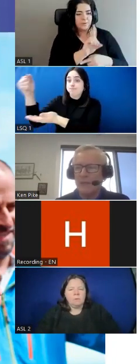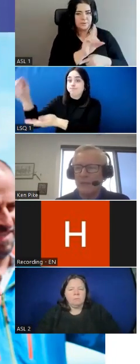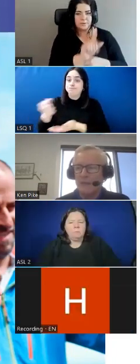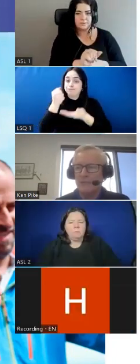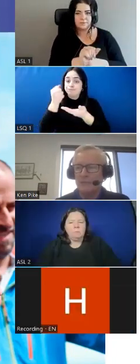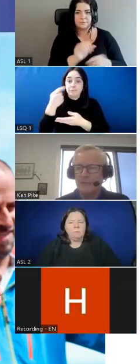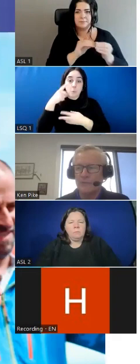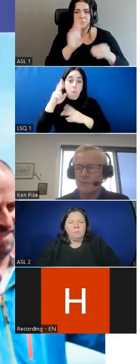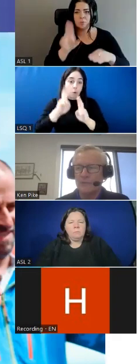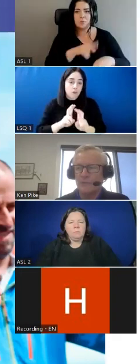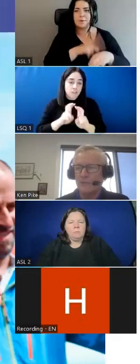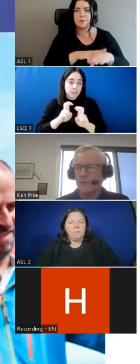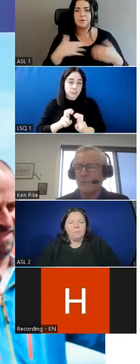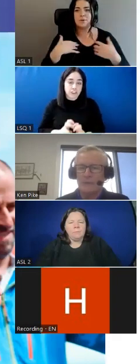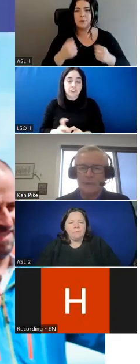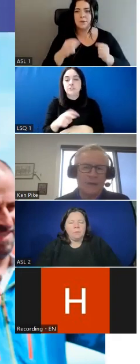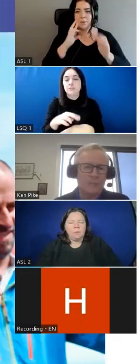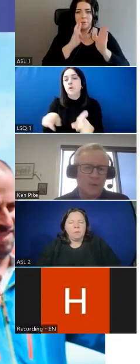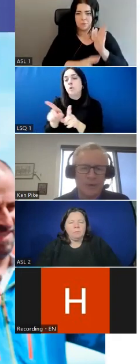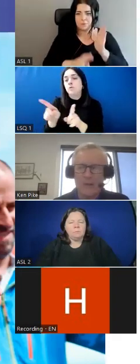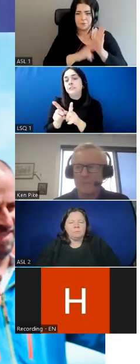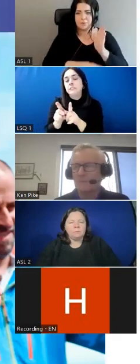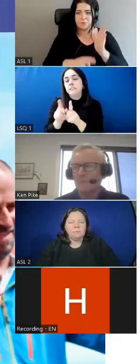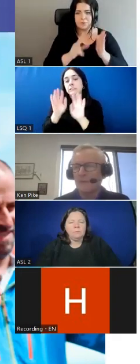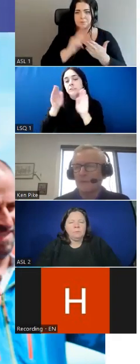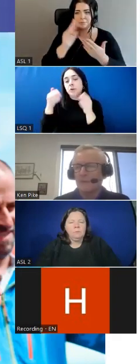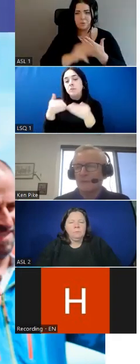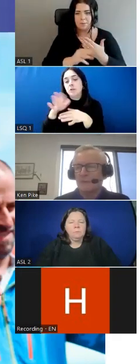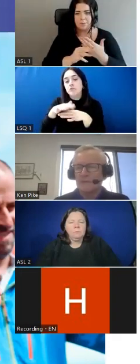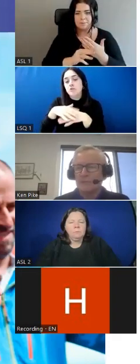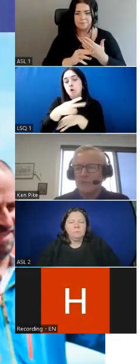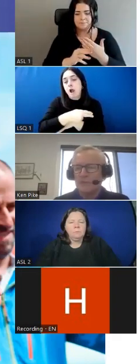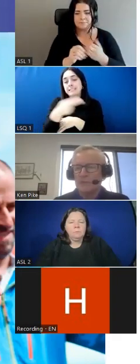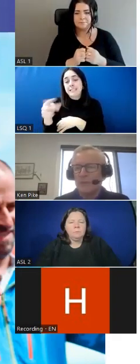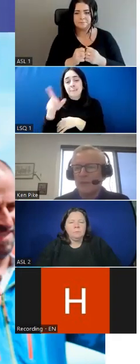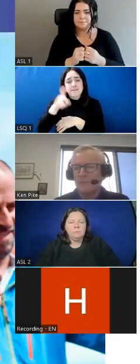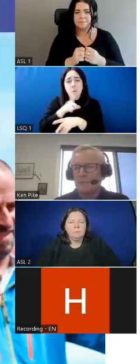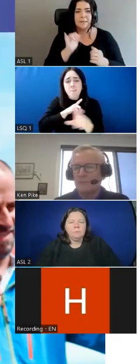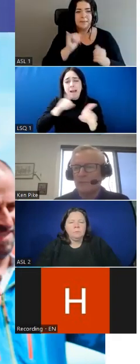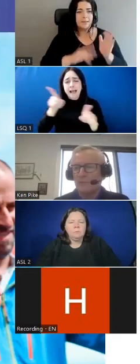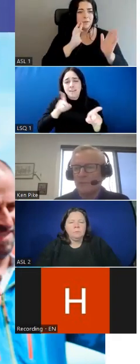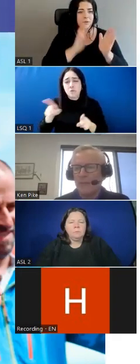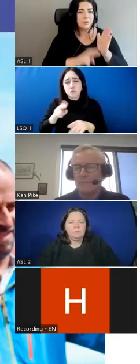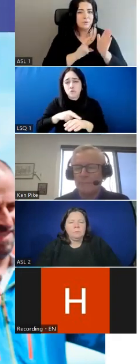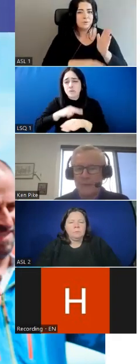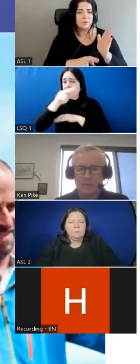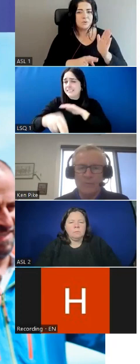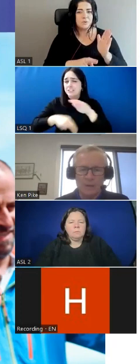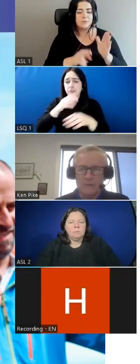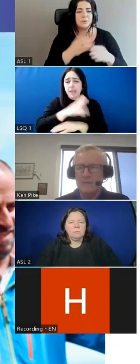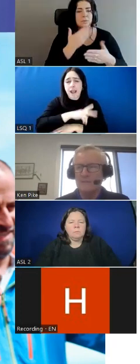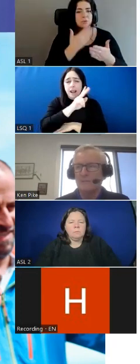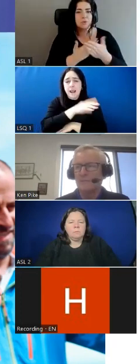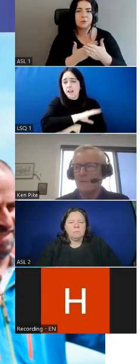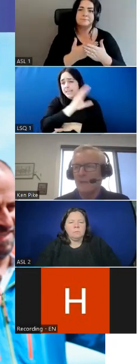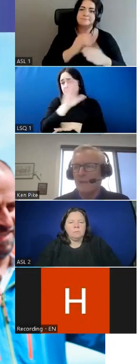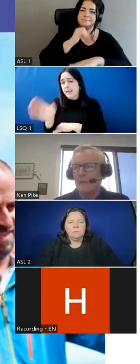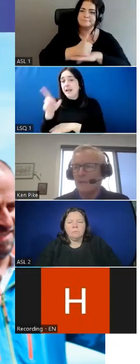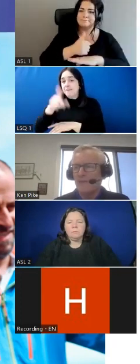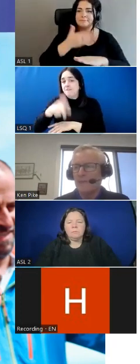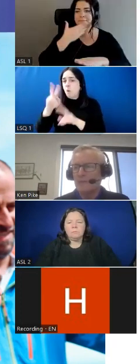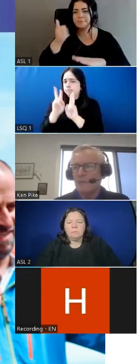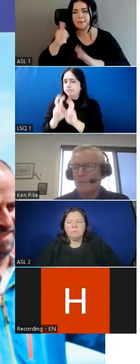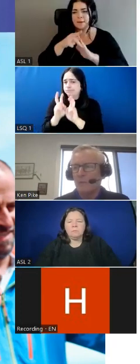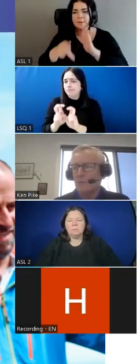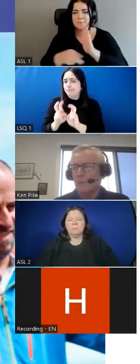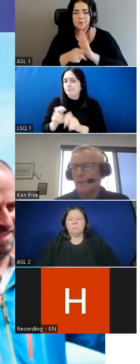national health research program. This research could help to create better policies, and